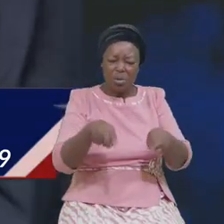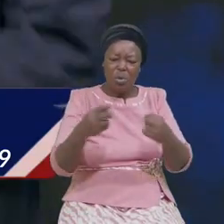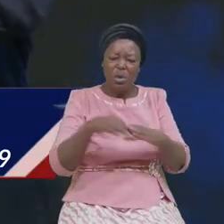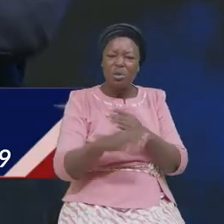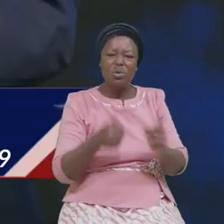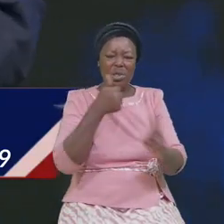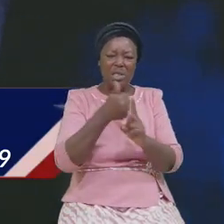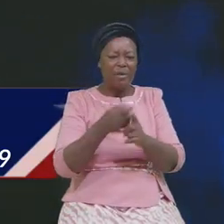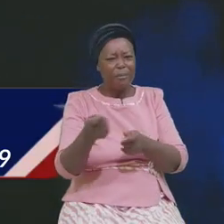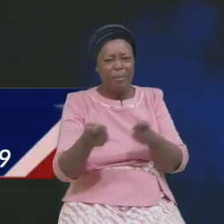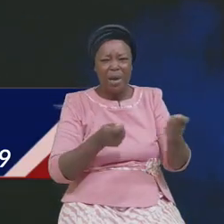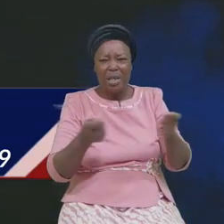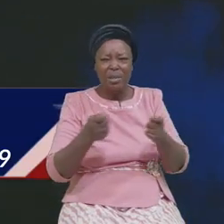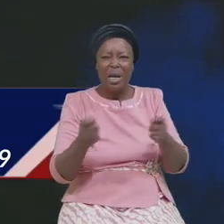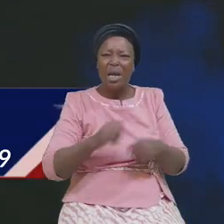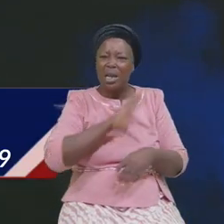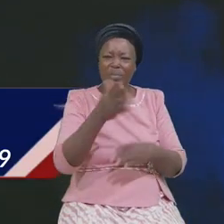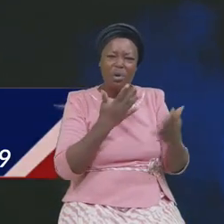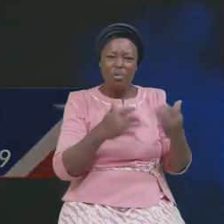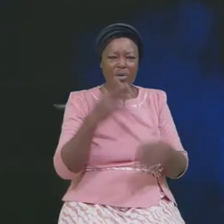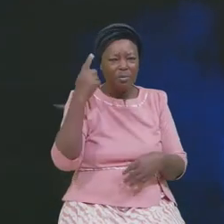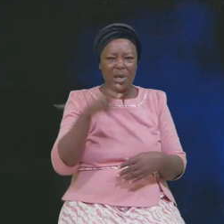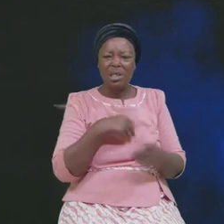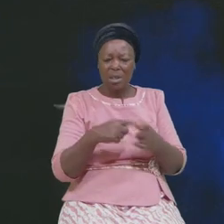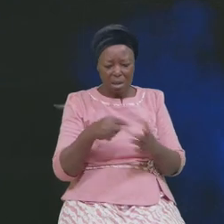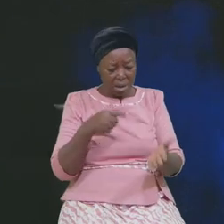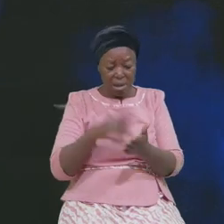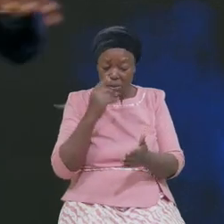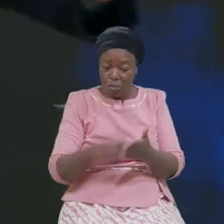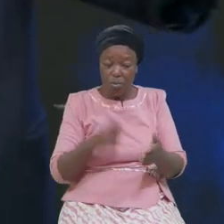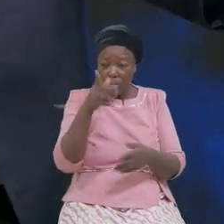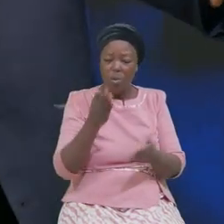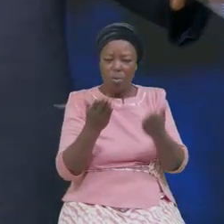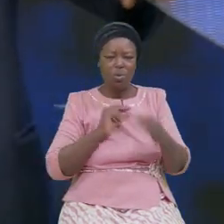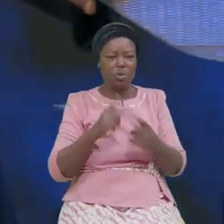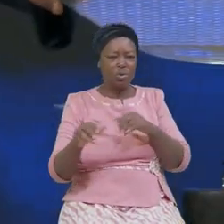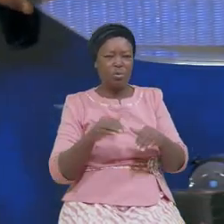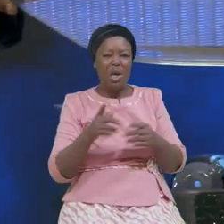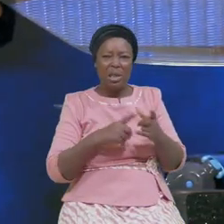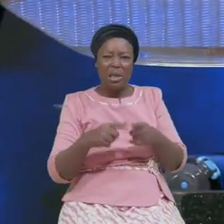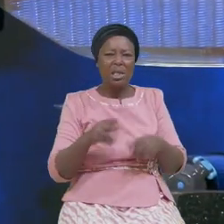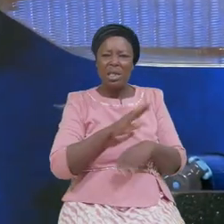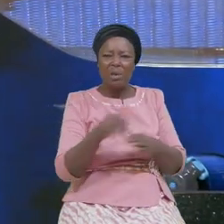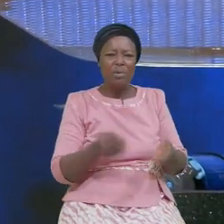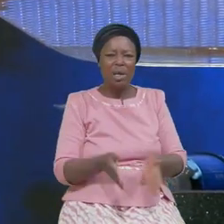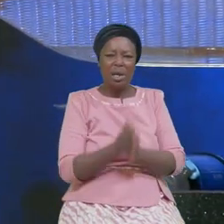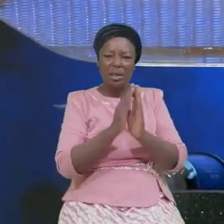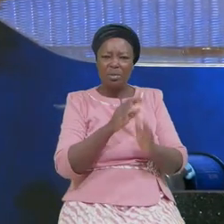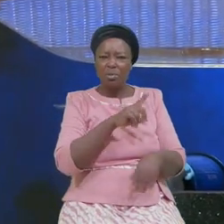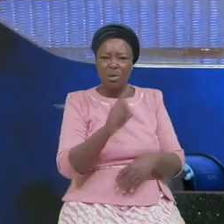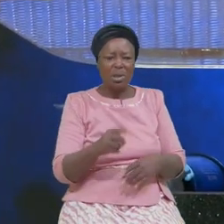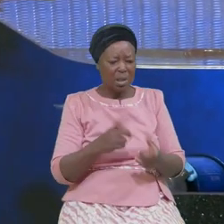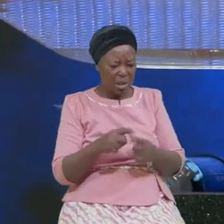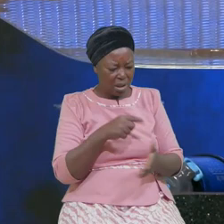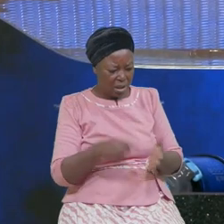self-management. And they do not wait for, this is what God wants done. And they do not question themselves, this step